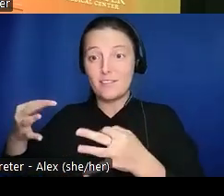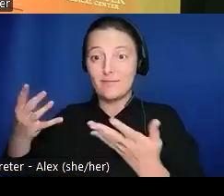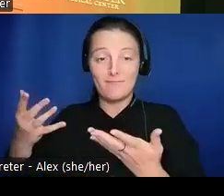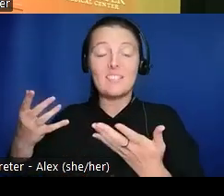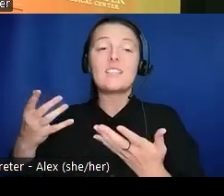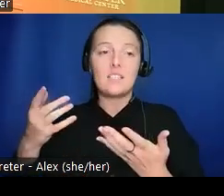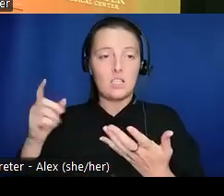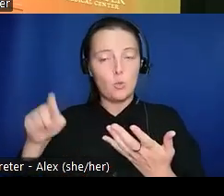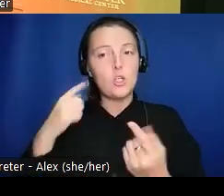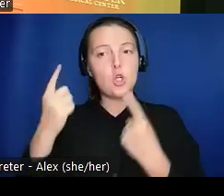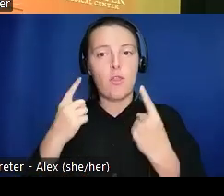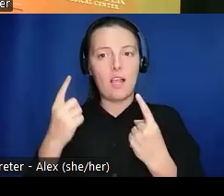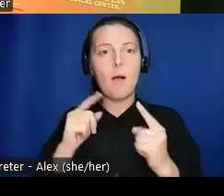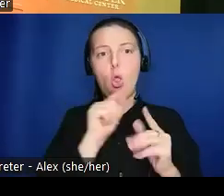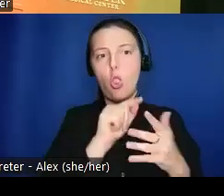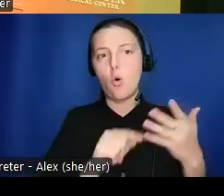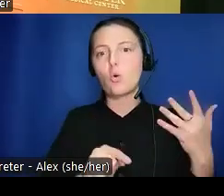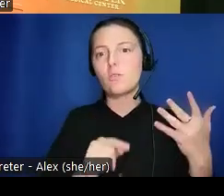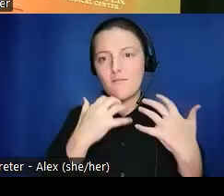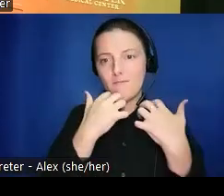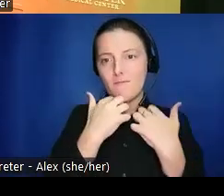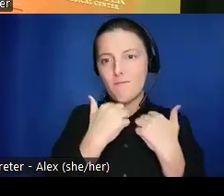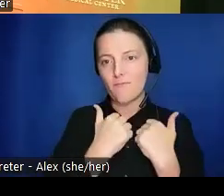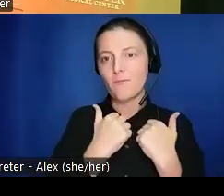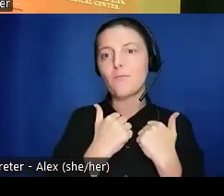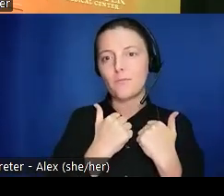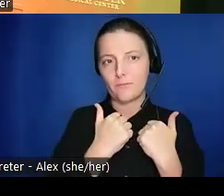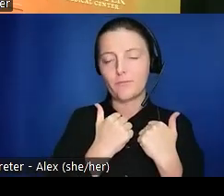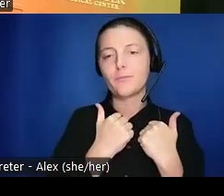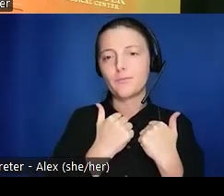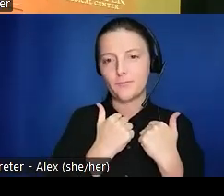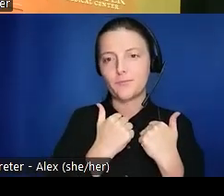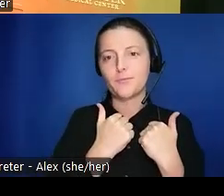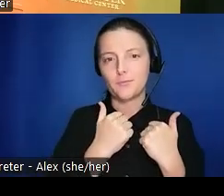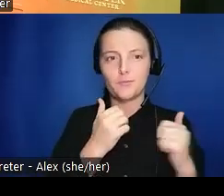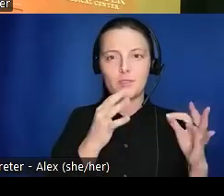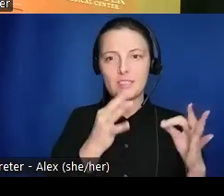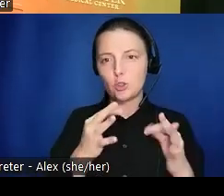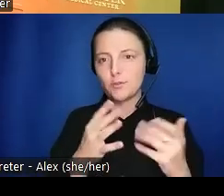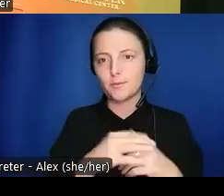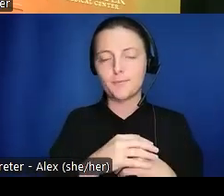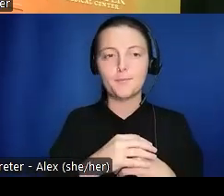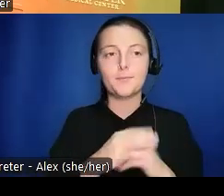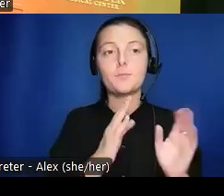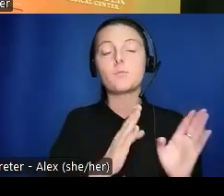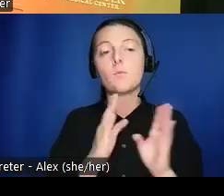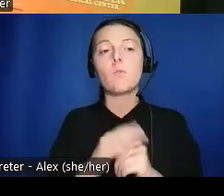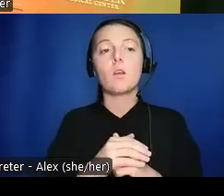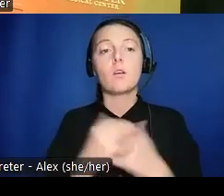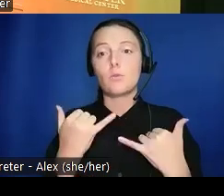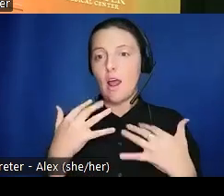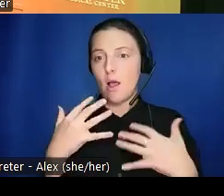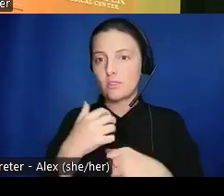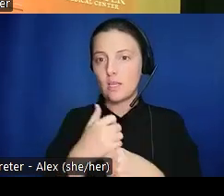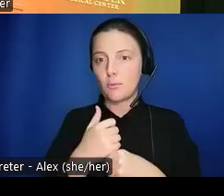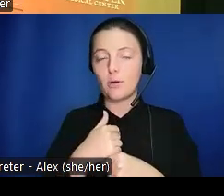So overall, I wanted to let you know, in summary, the state of department has been marked